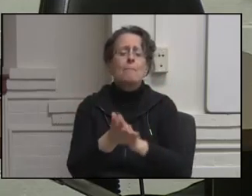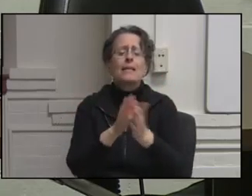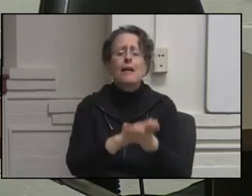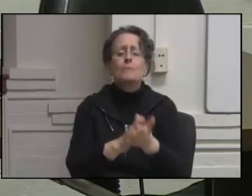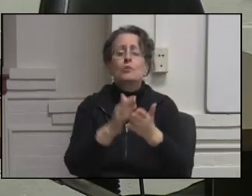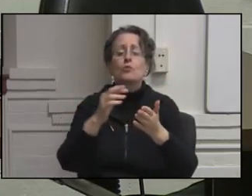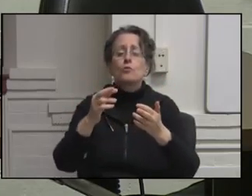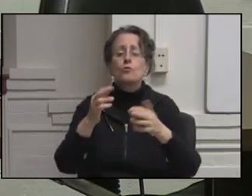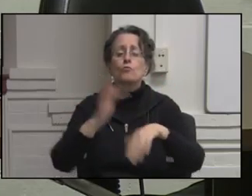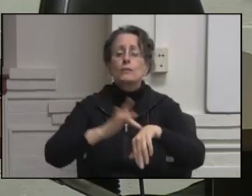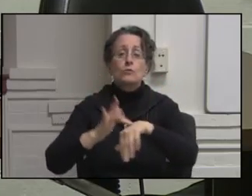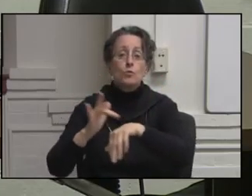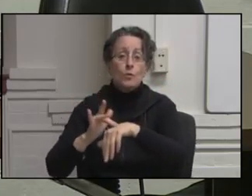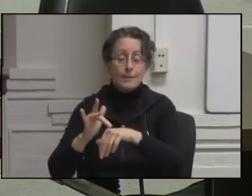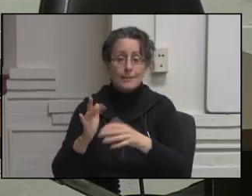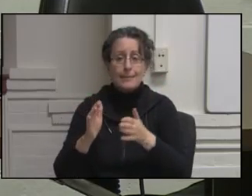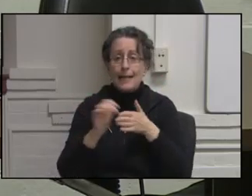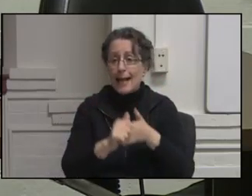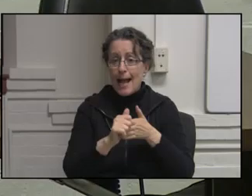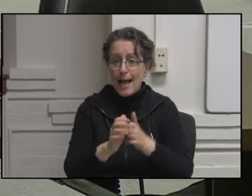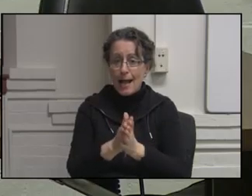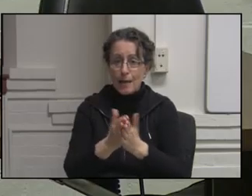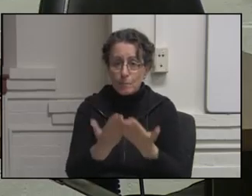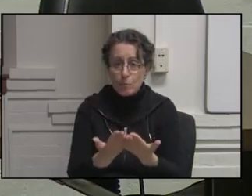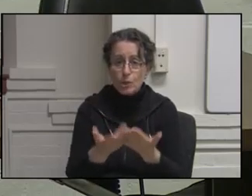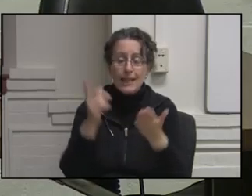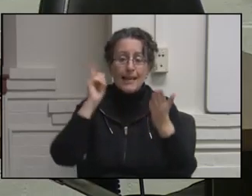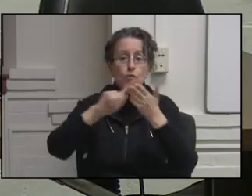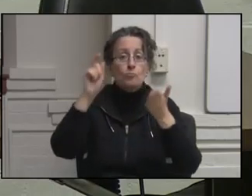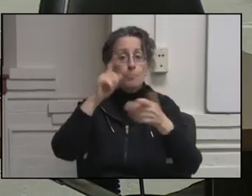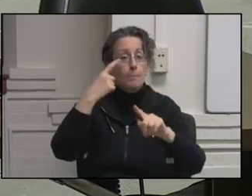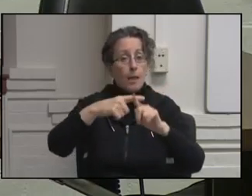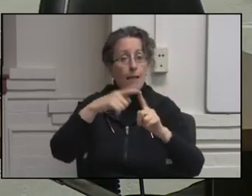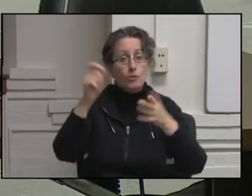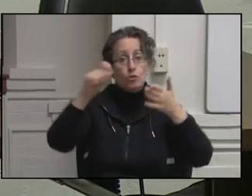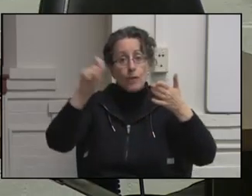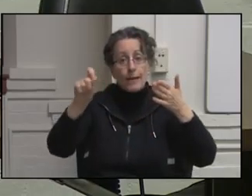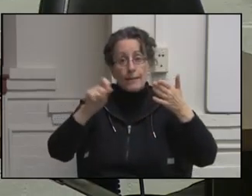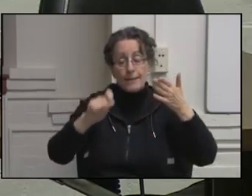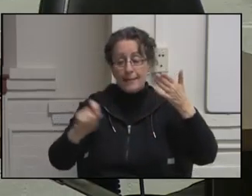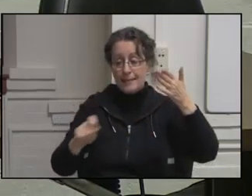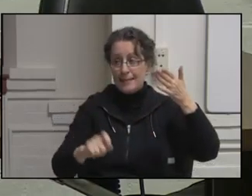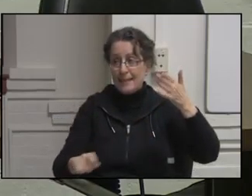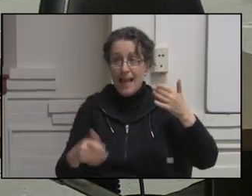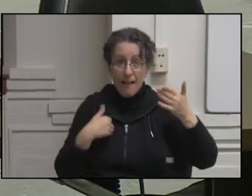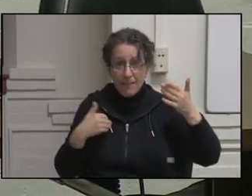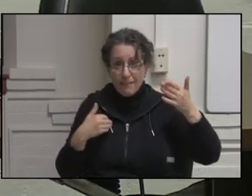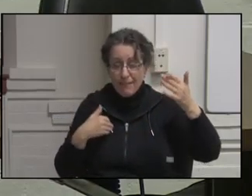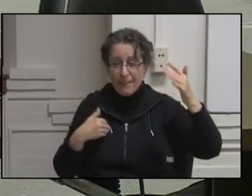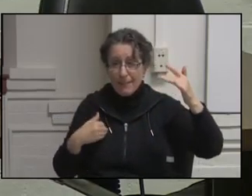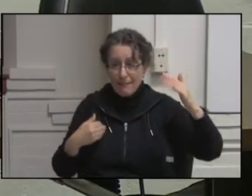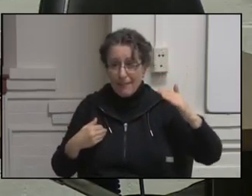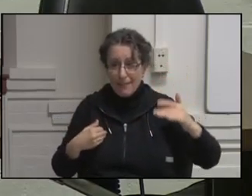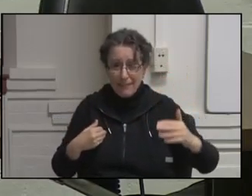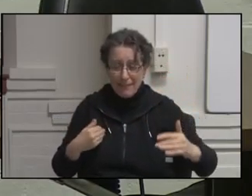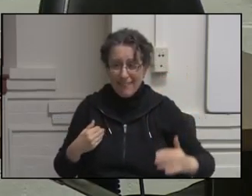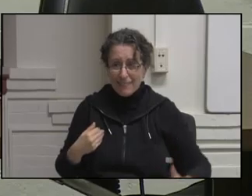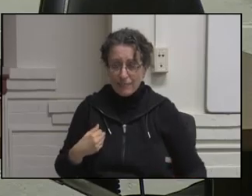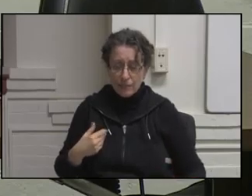checklist for the emergency operations center staff, as well as there's